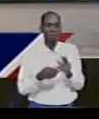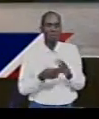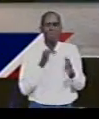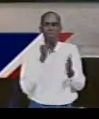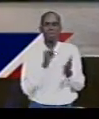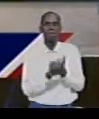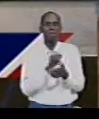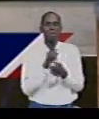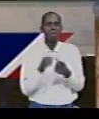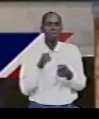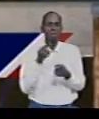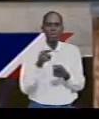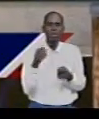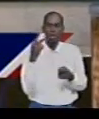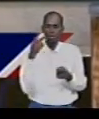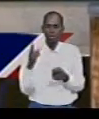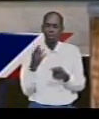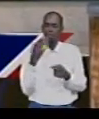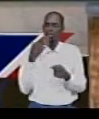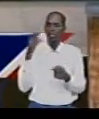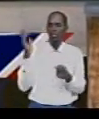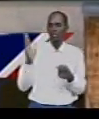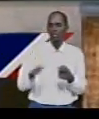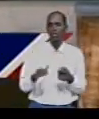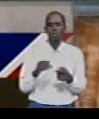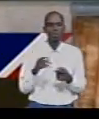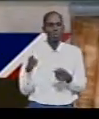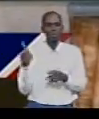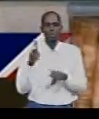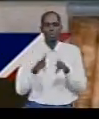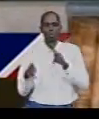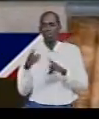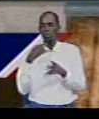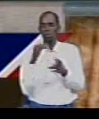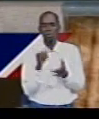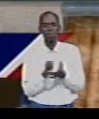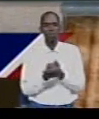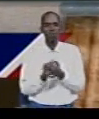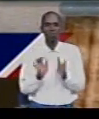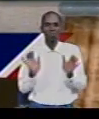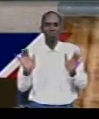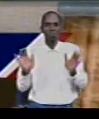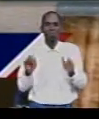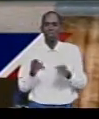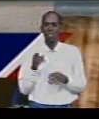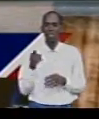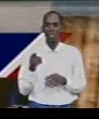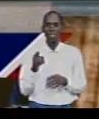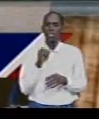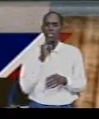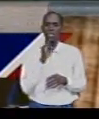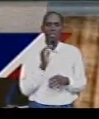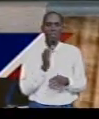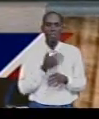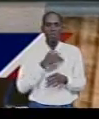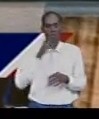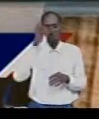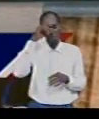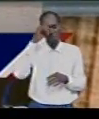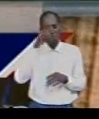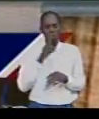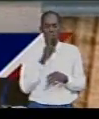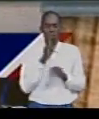didn't confront evil. They were saying, that is our wisdom.